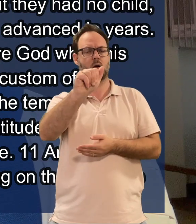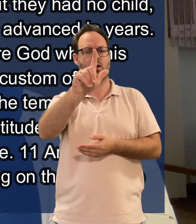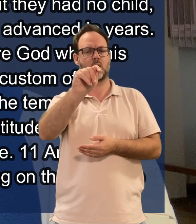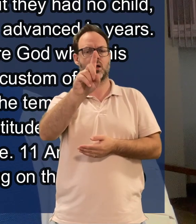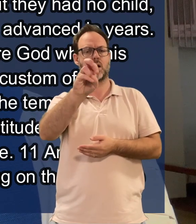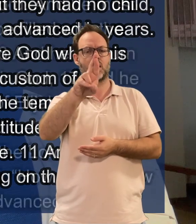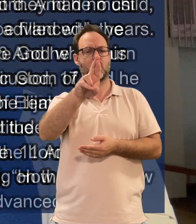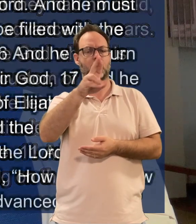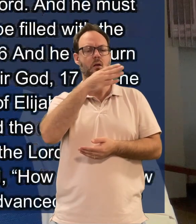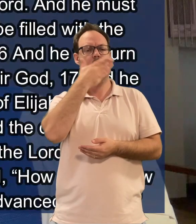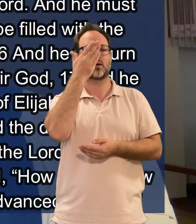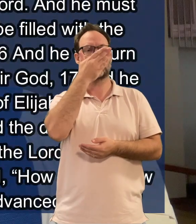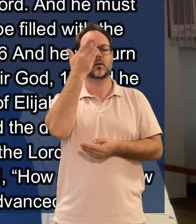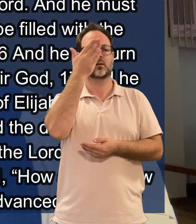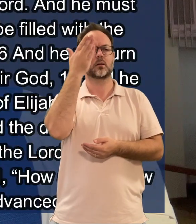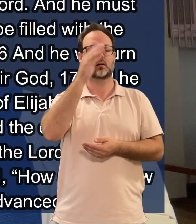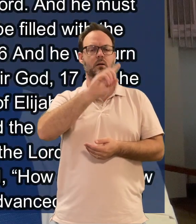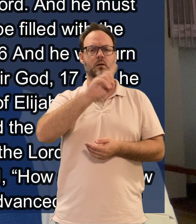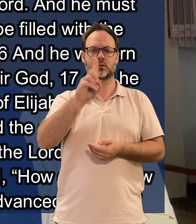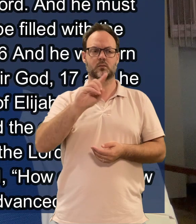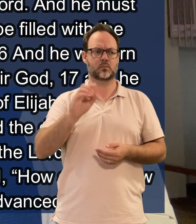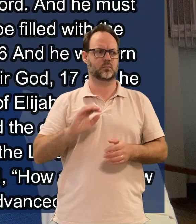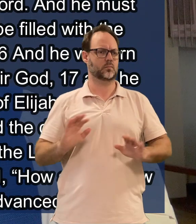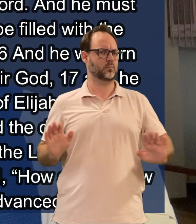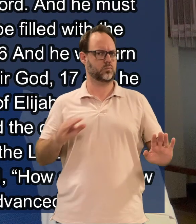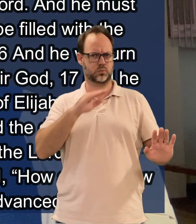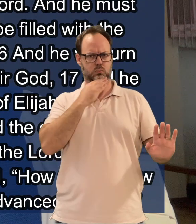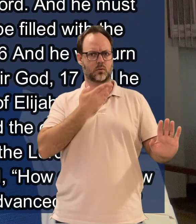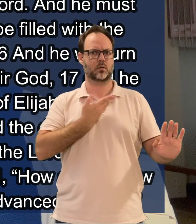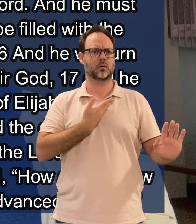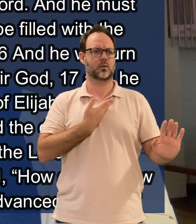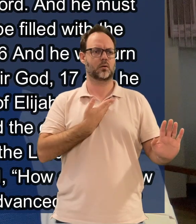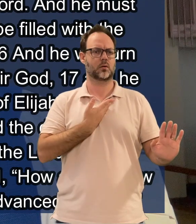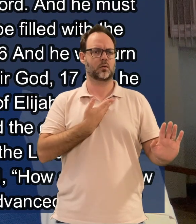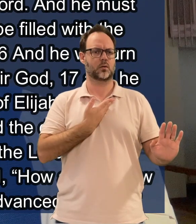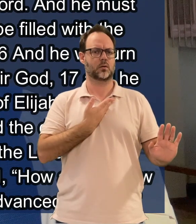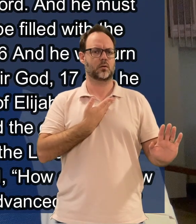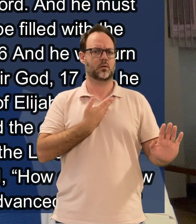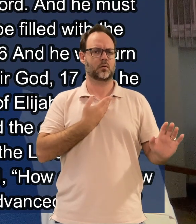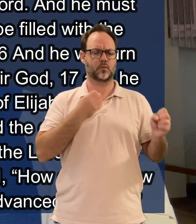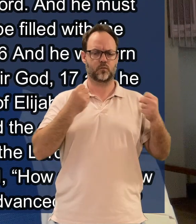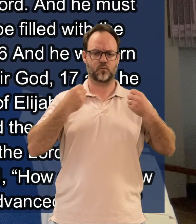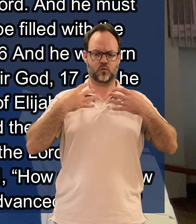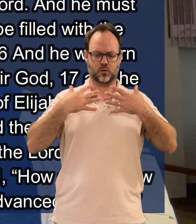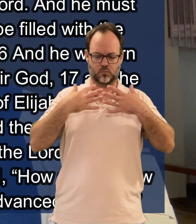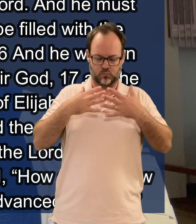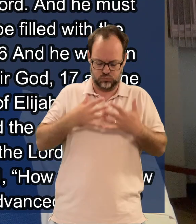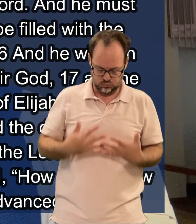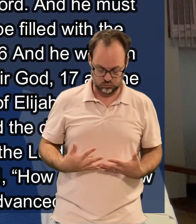of incense. And Zechariah was troubled when he saw him, and fear fell upon